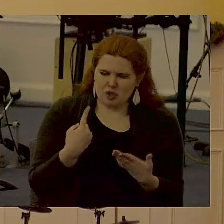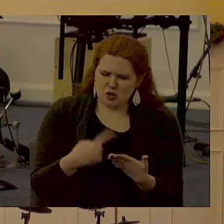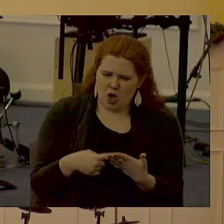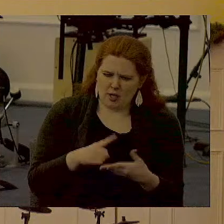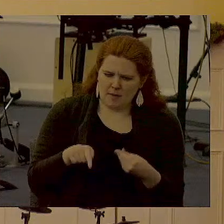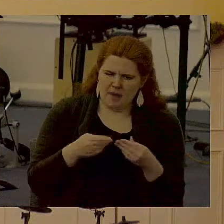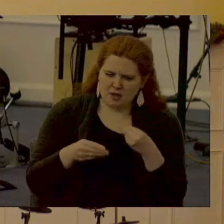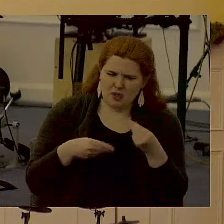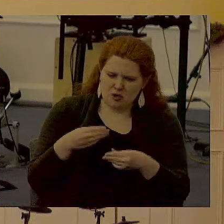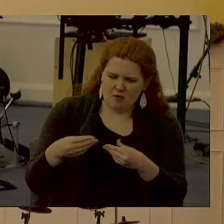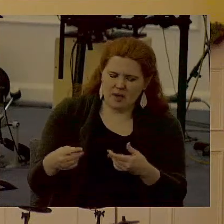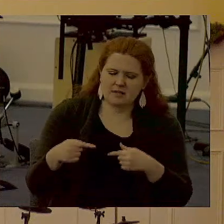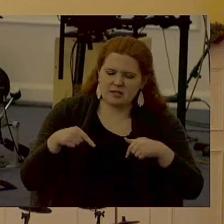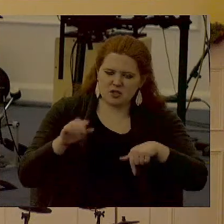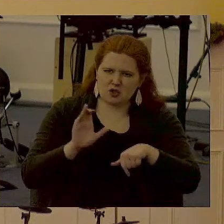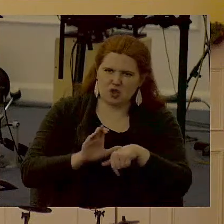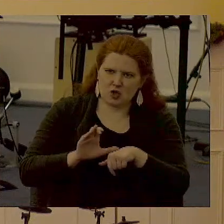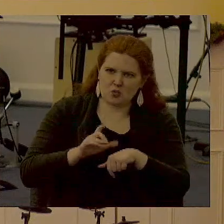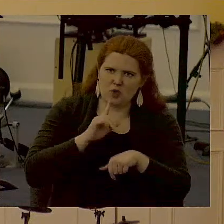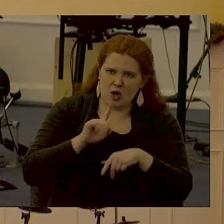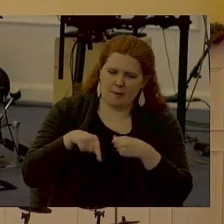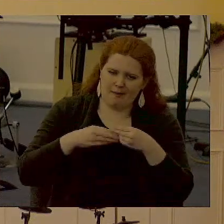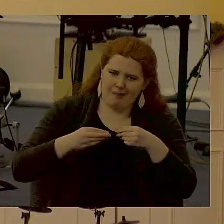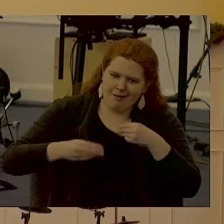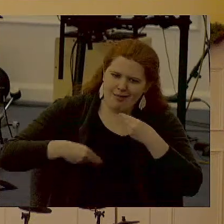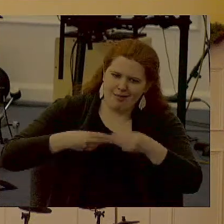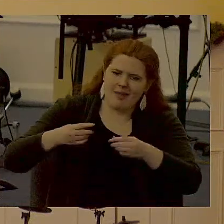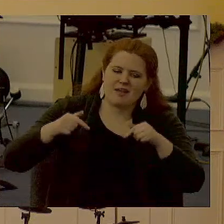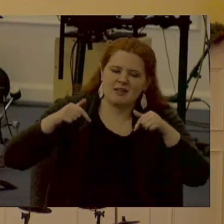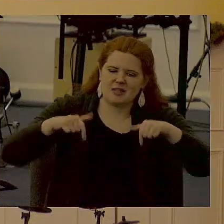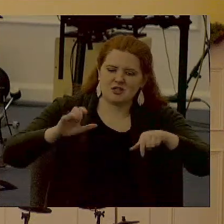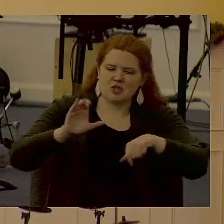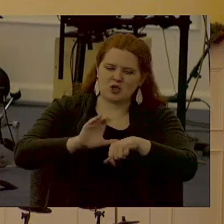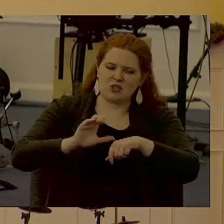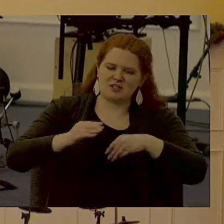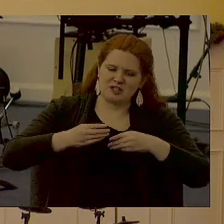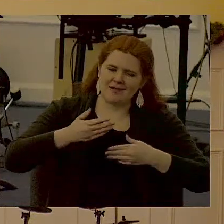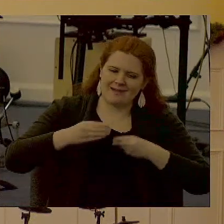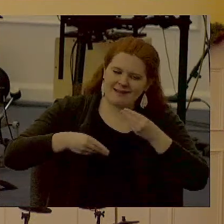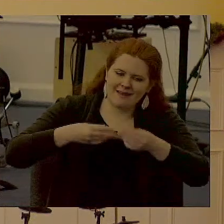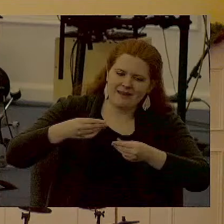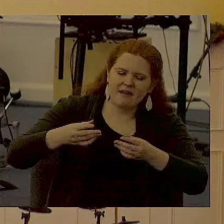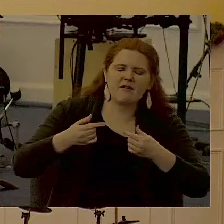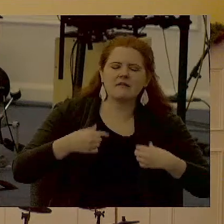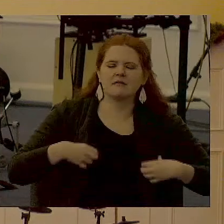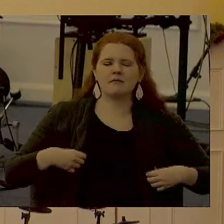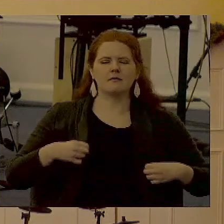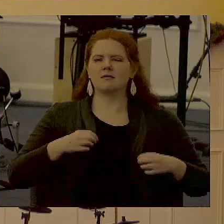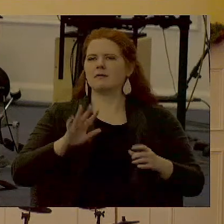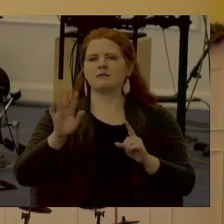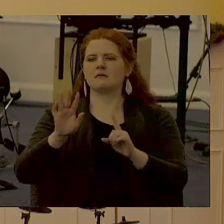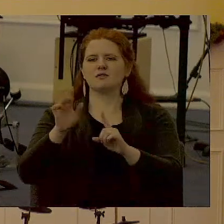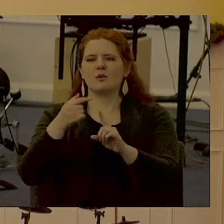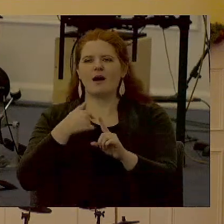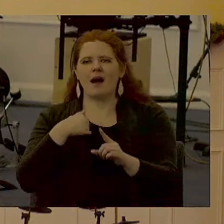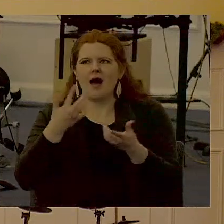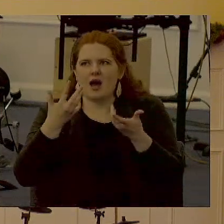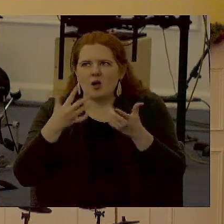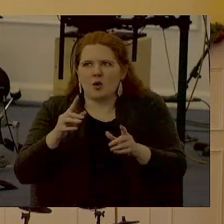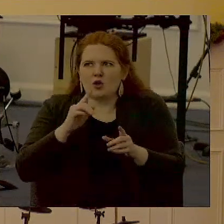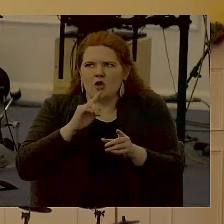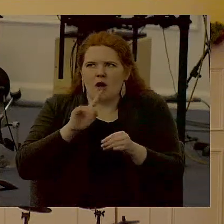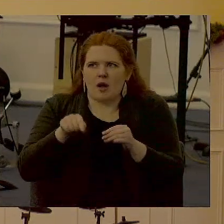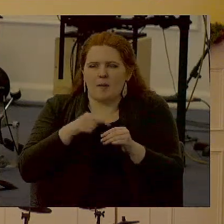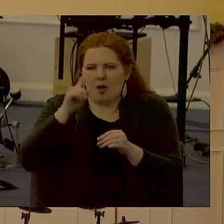as a church, we talk about generosity, and our church is a generous place. And so I actually don't want to talk about